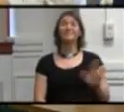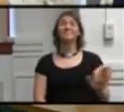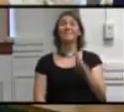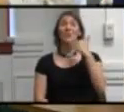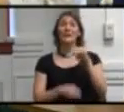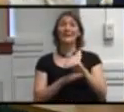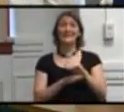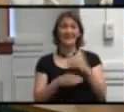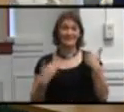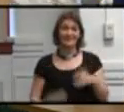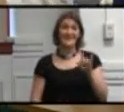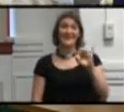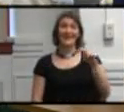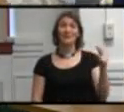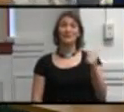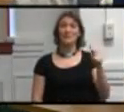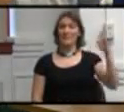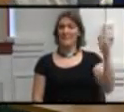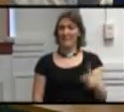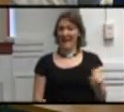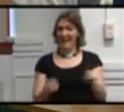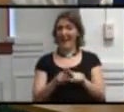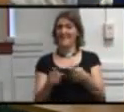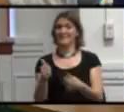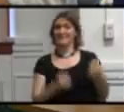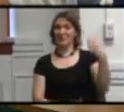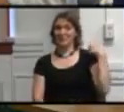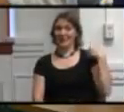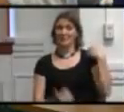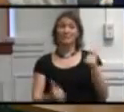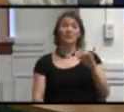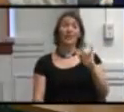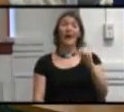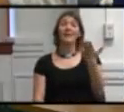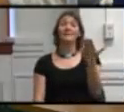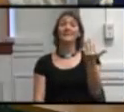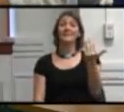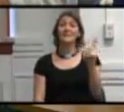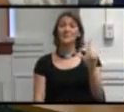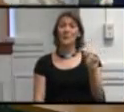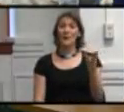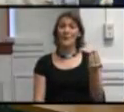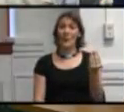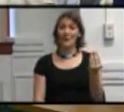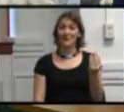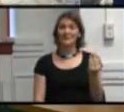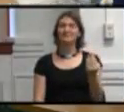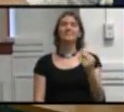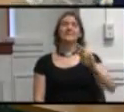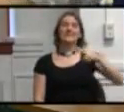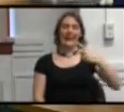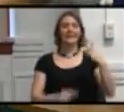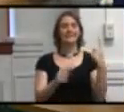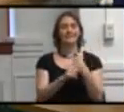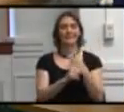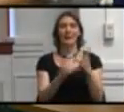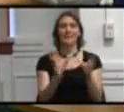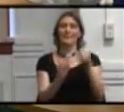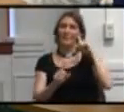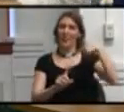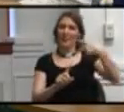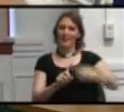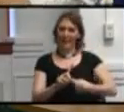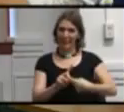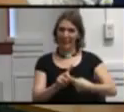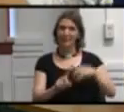Good evening. It's July 15th, 2014, and we're here for our second regularly scheduled Select